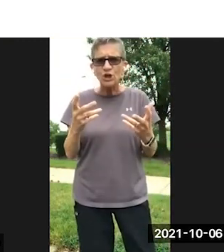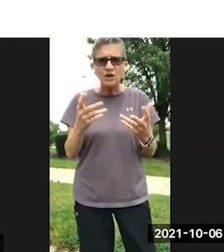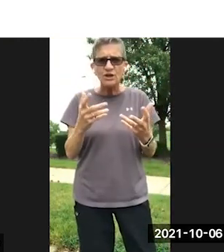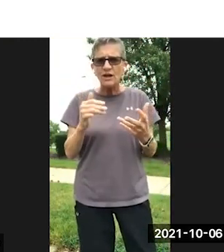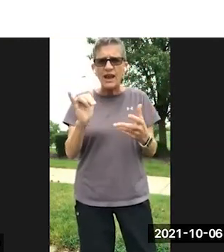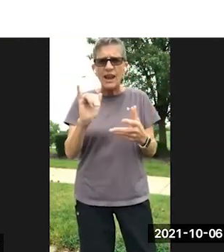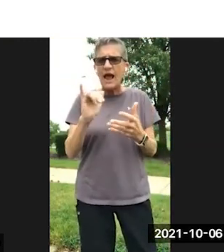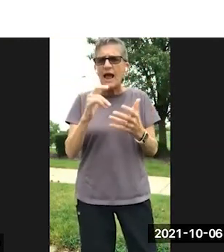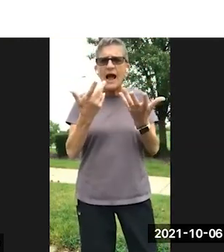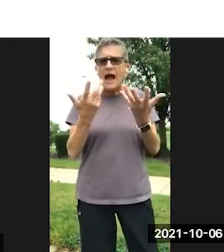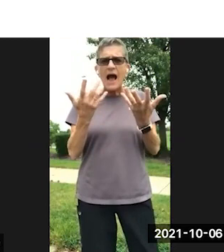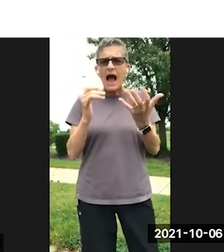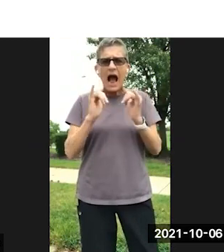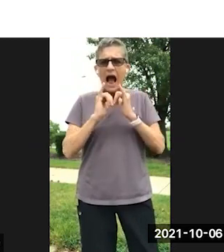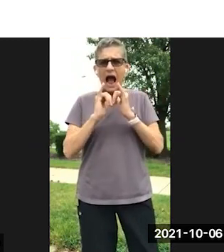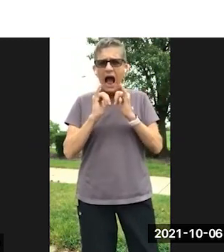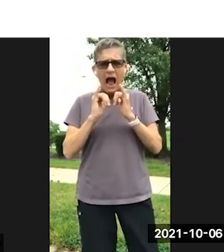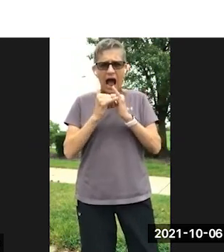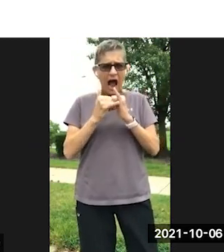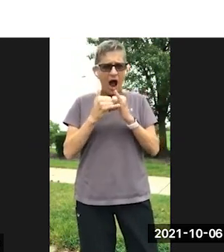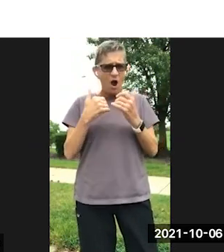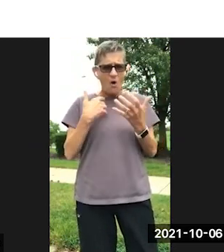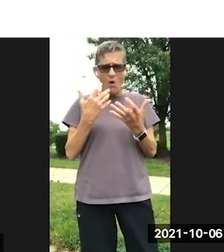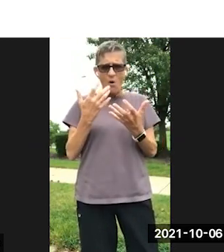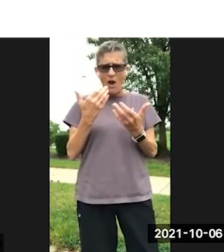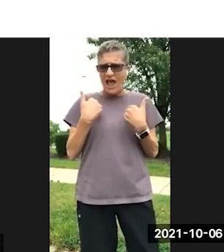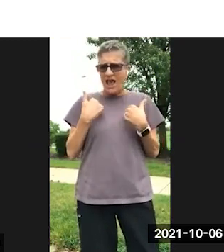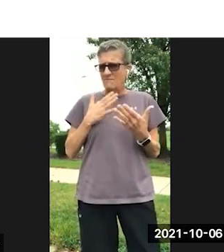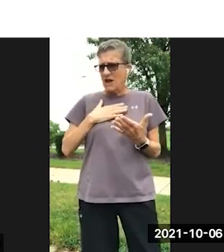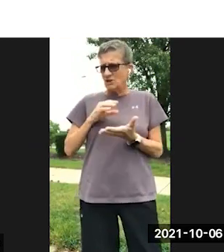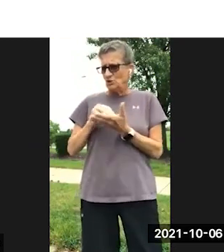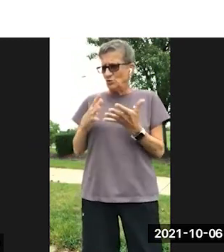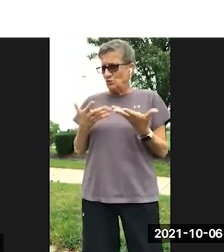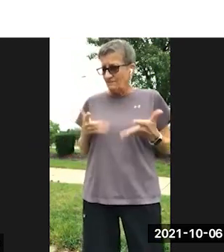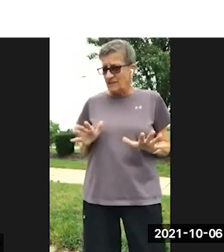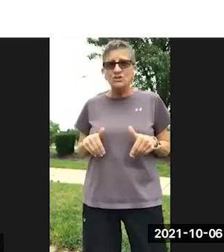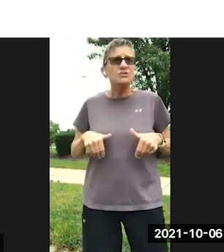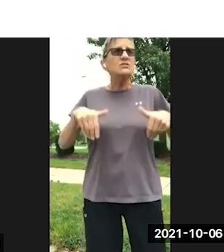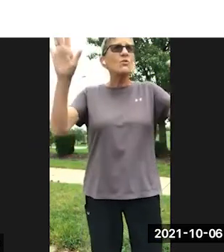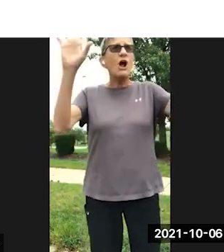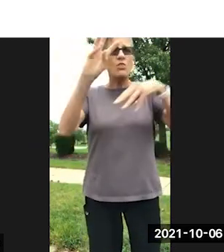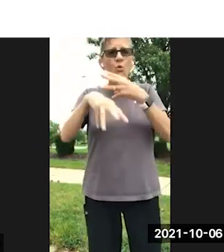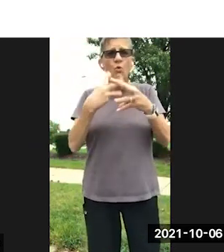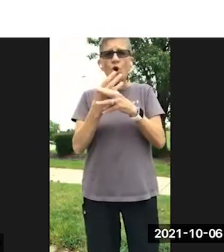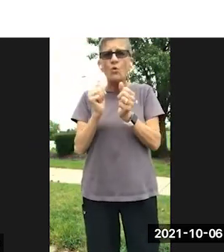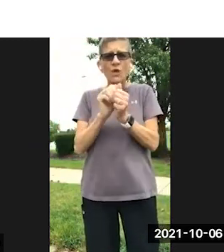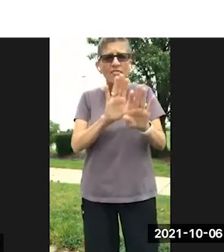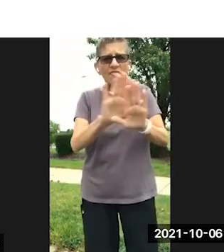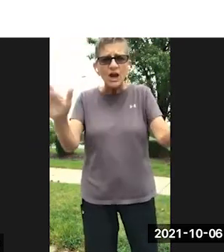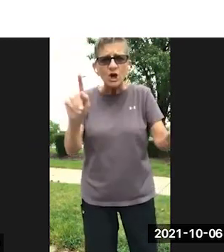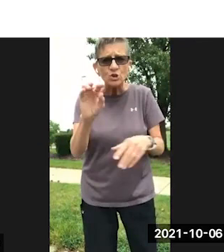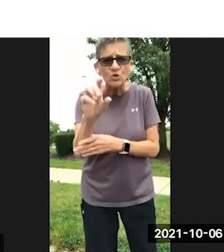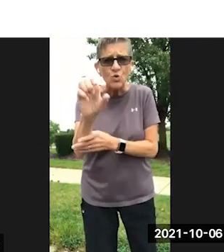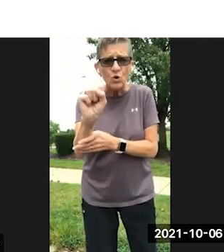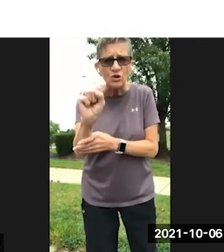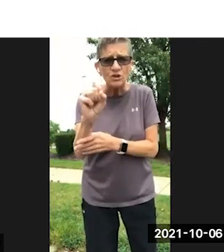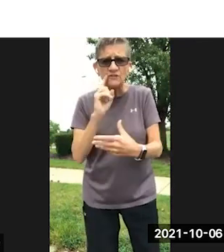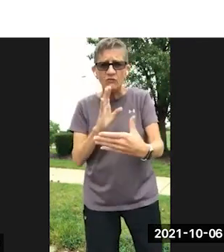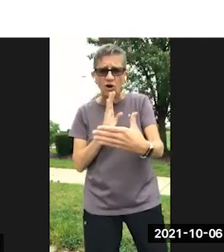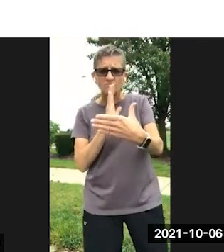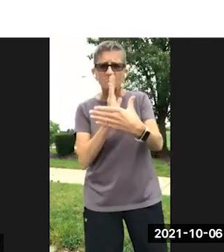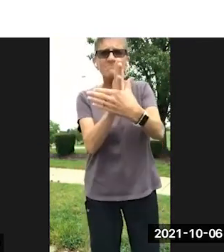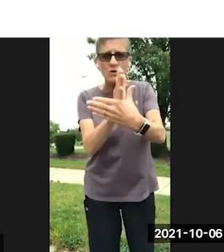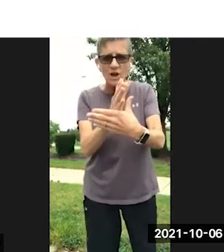of how am I having my students go out into the world and with the tools that they need to disrupt these ableist